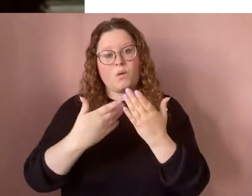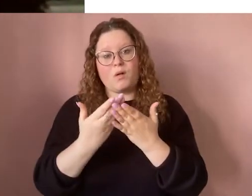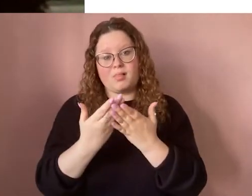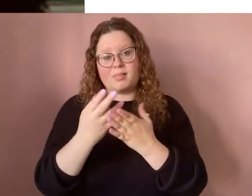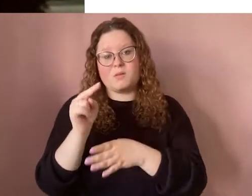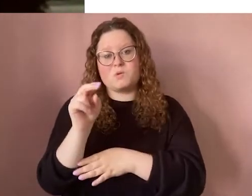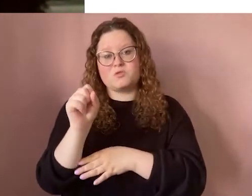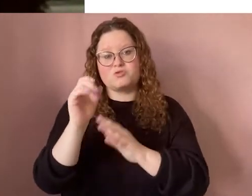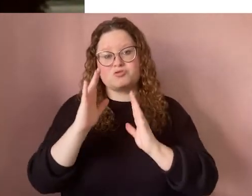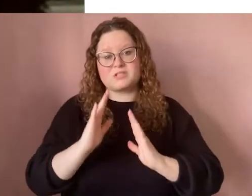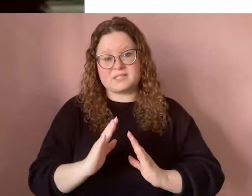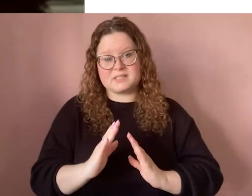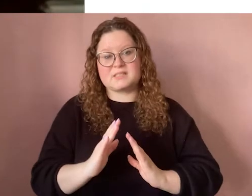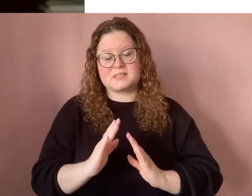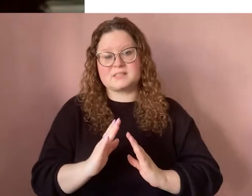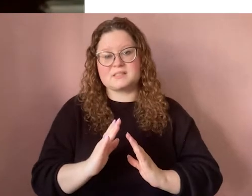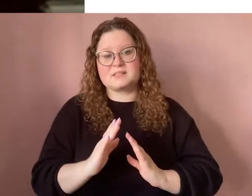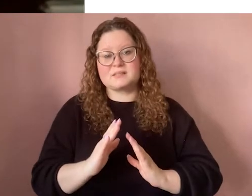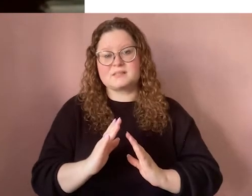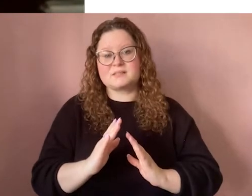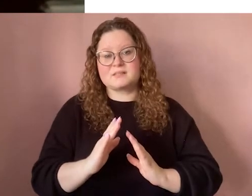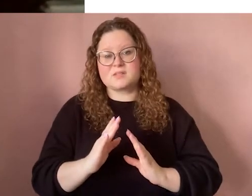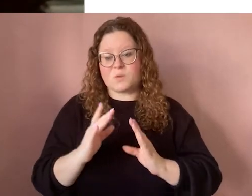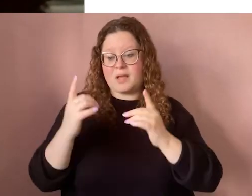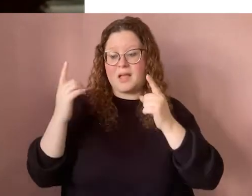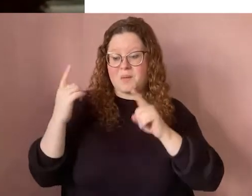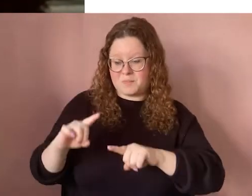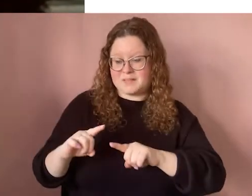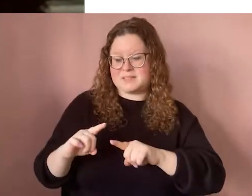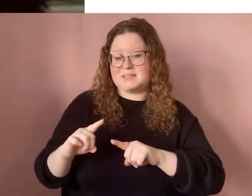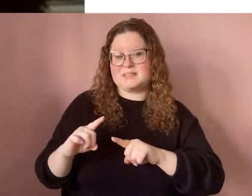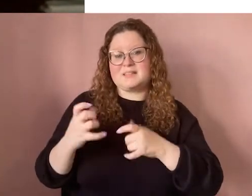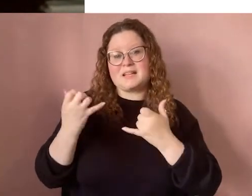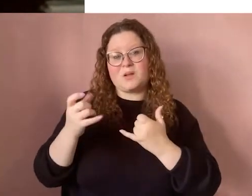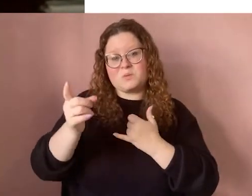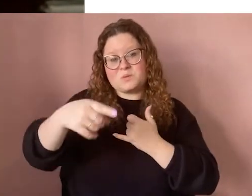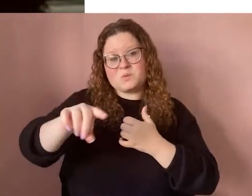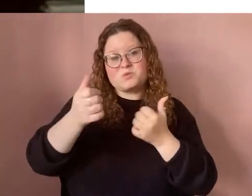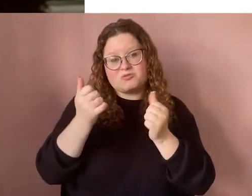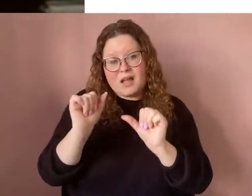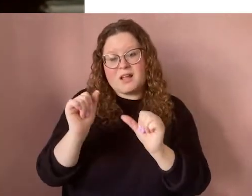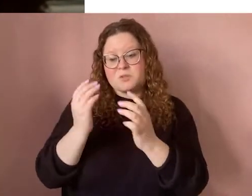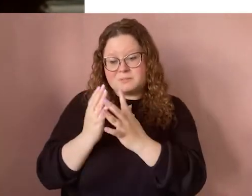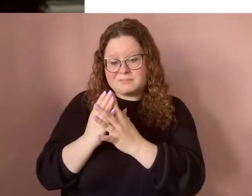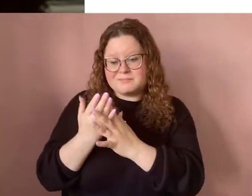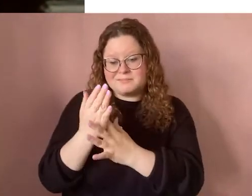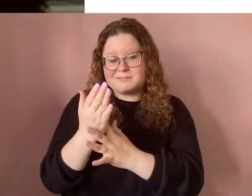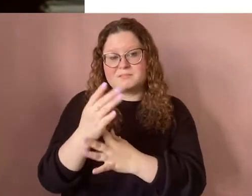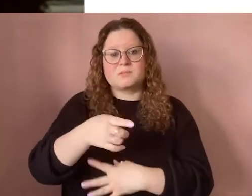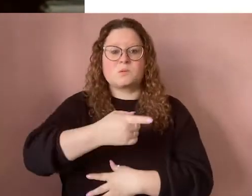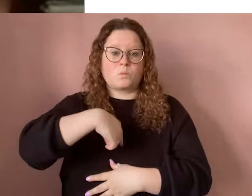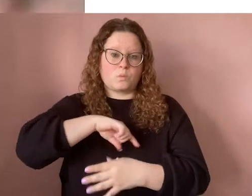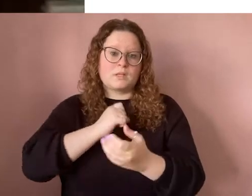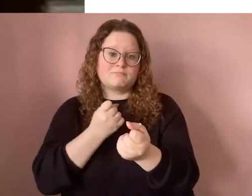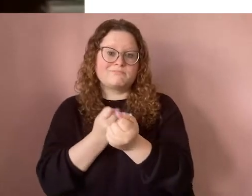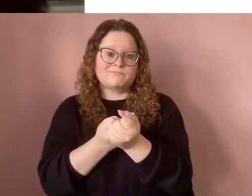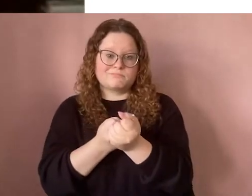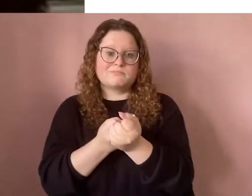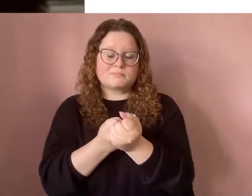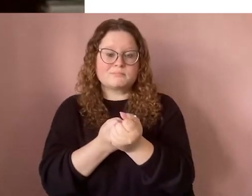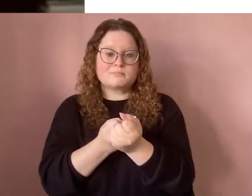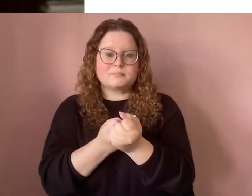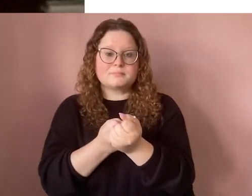you navigate the aftermath of the great tragedy behind you. The other part of it, of course, is that all of